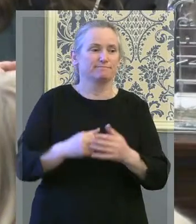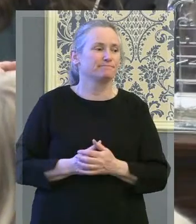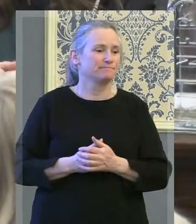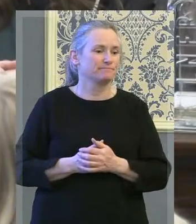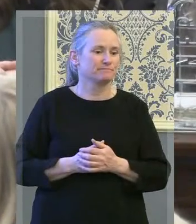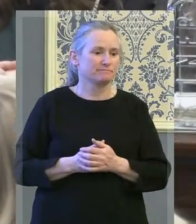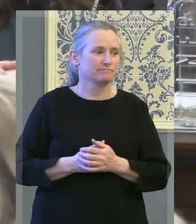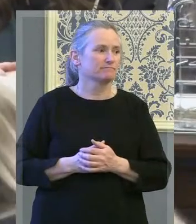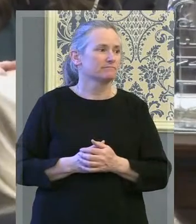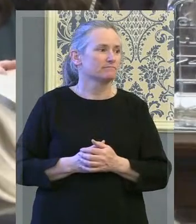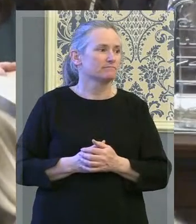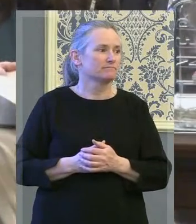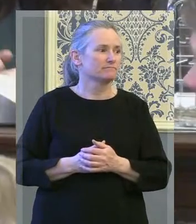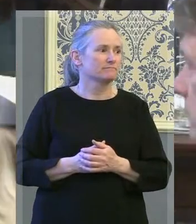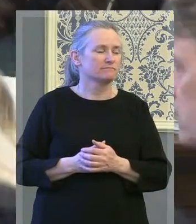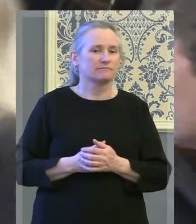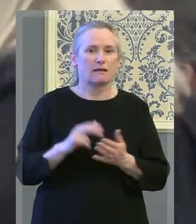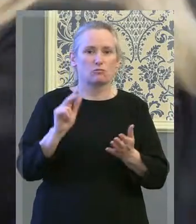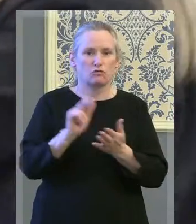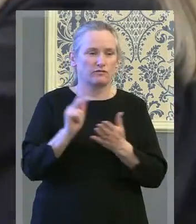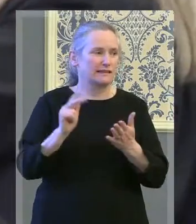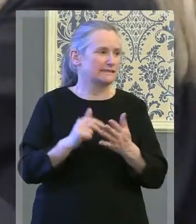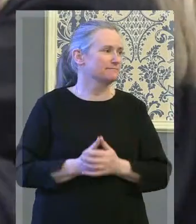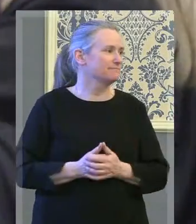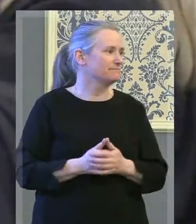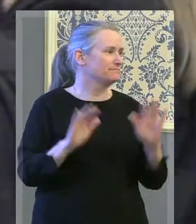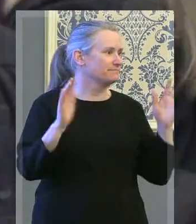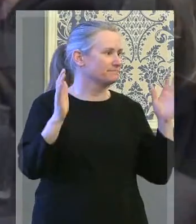this motion by acclamation.